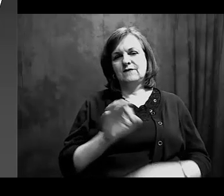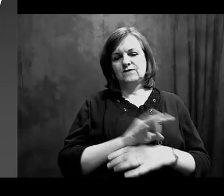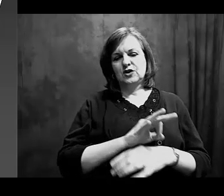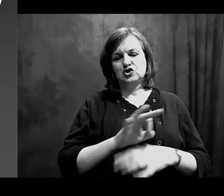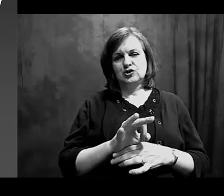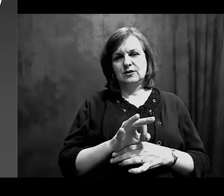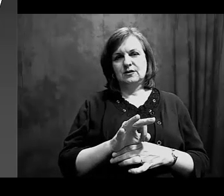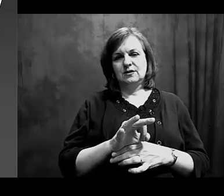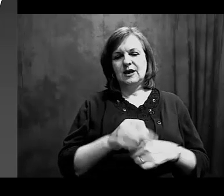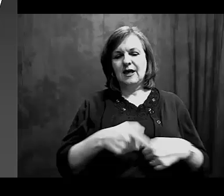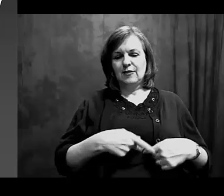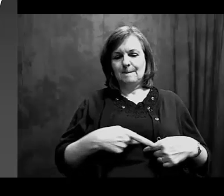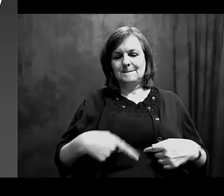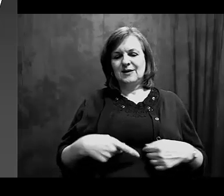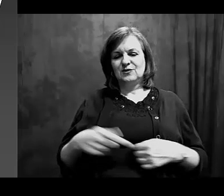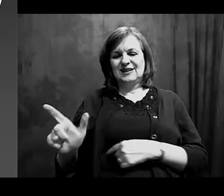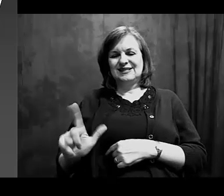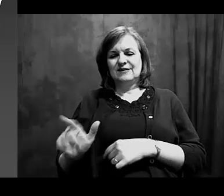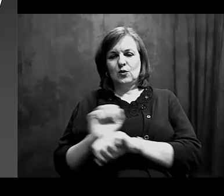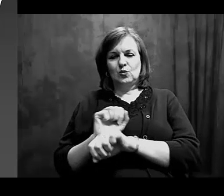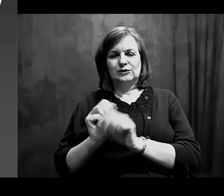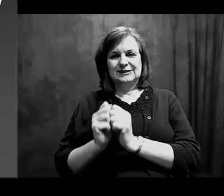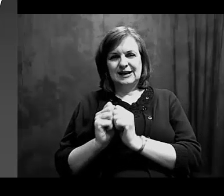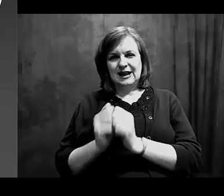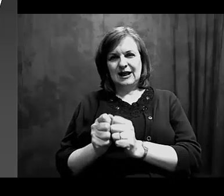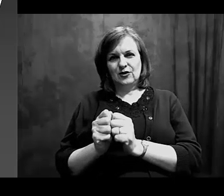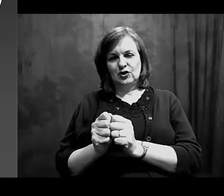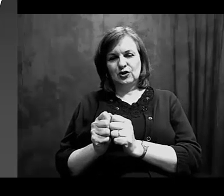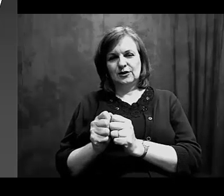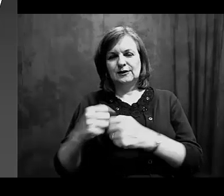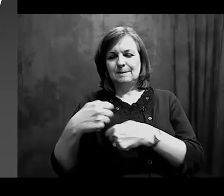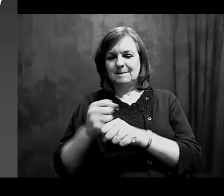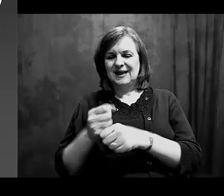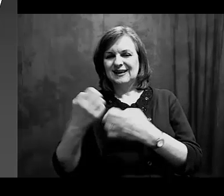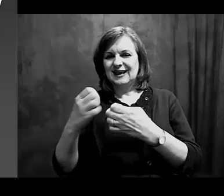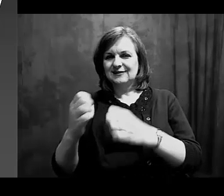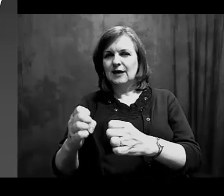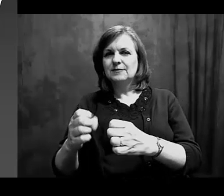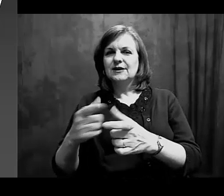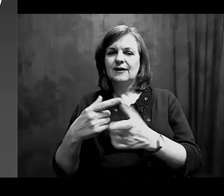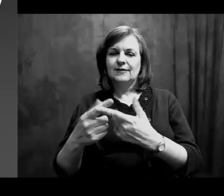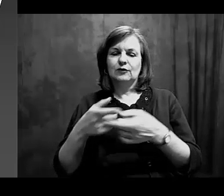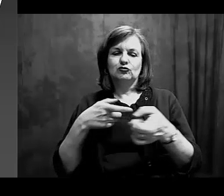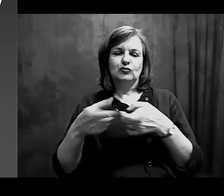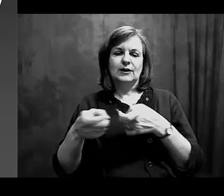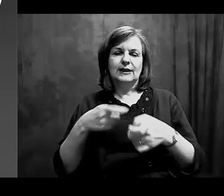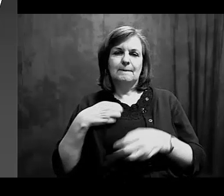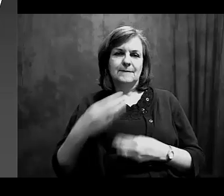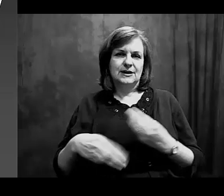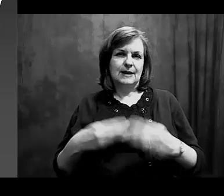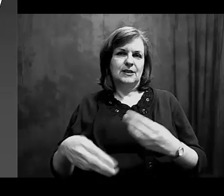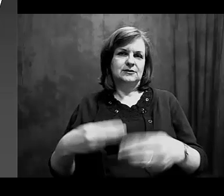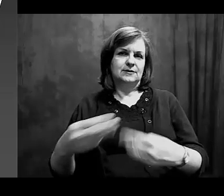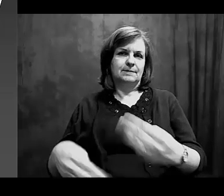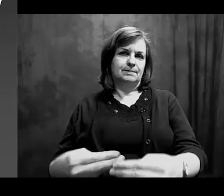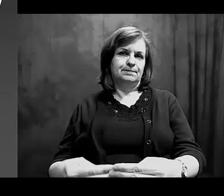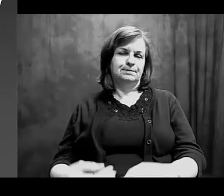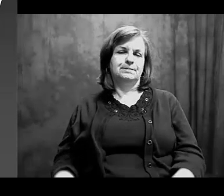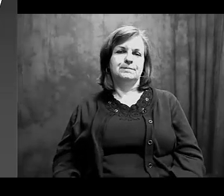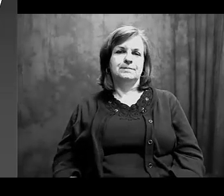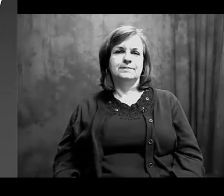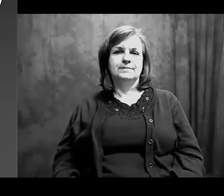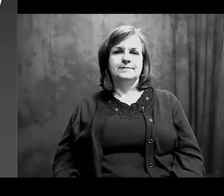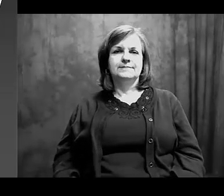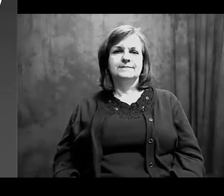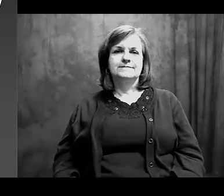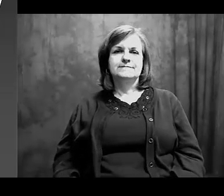But this is a very small part of its function. You see, the endocrine function is only about 1% of that pancreas, and that's what